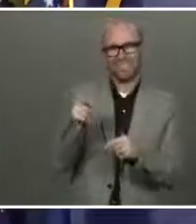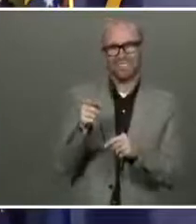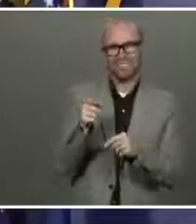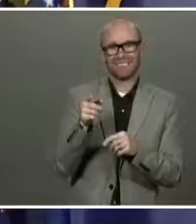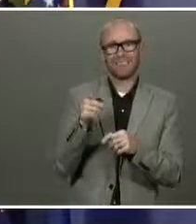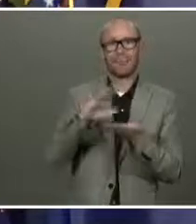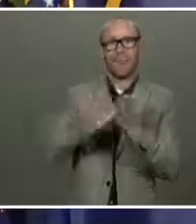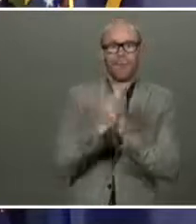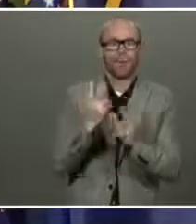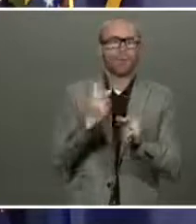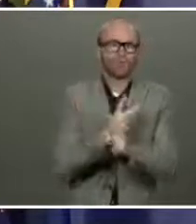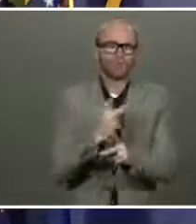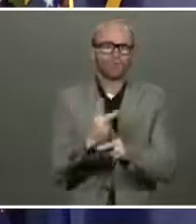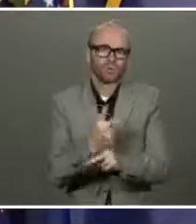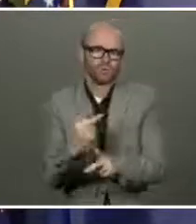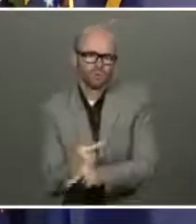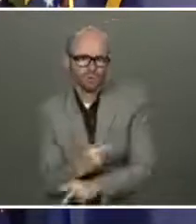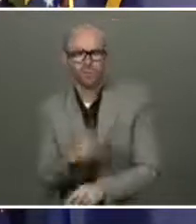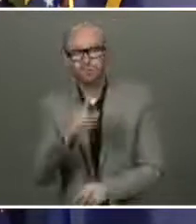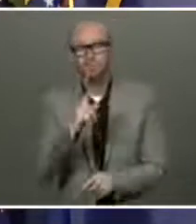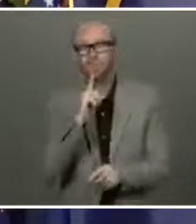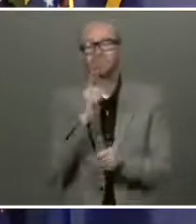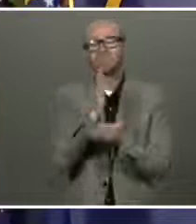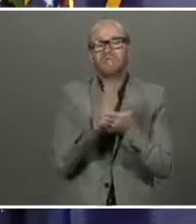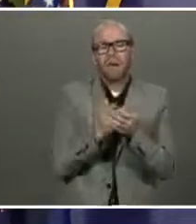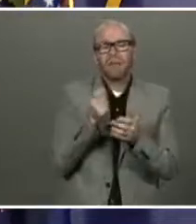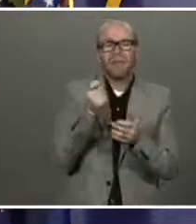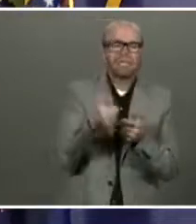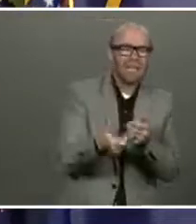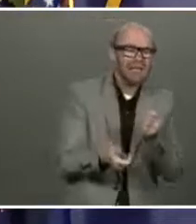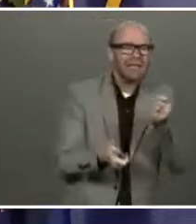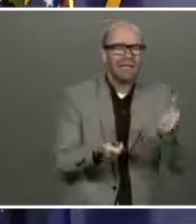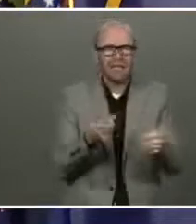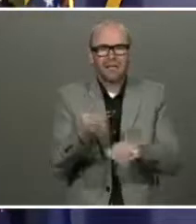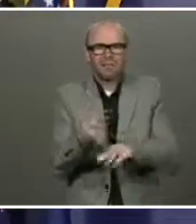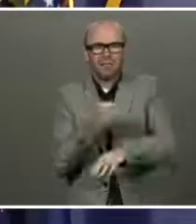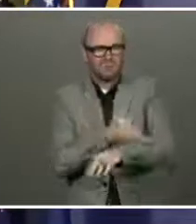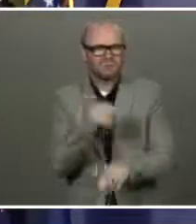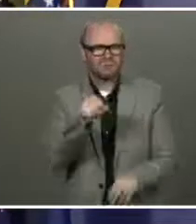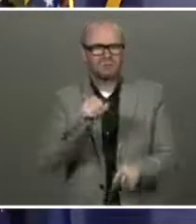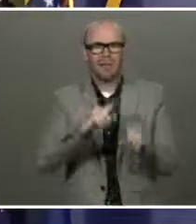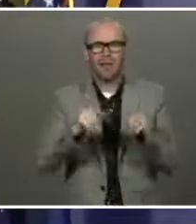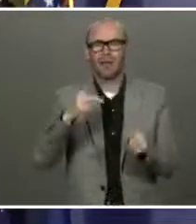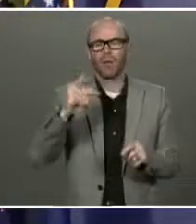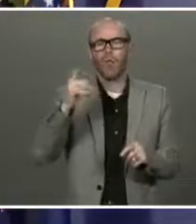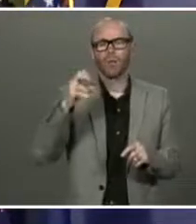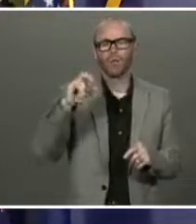it's been worse. Now, there have been some improvements, slight improvements, as we've seen, but the pollution